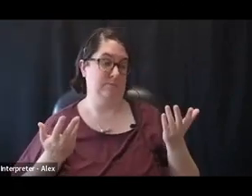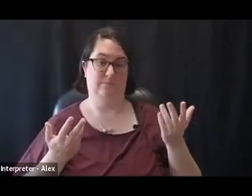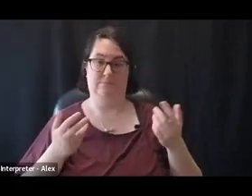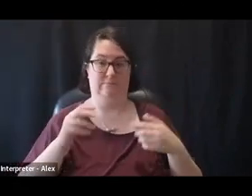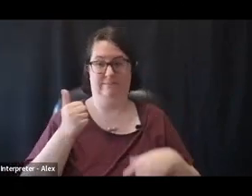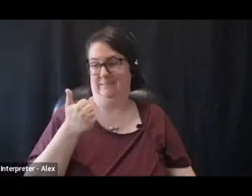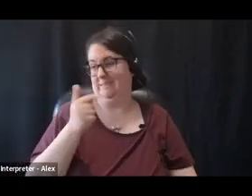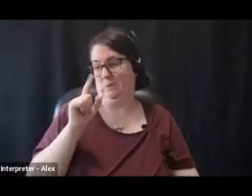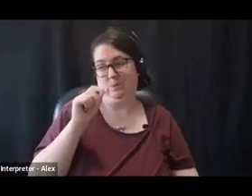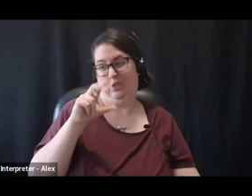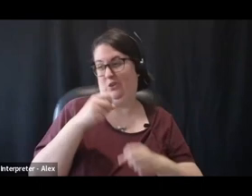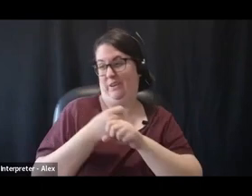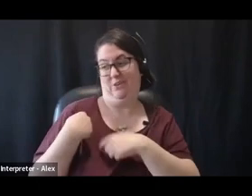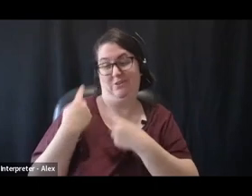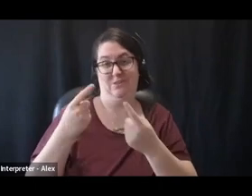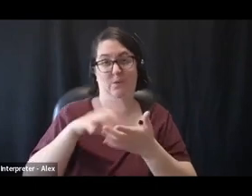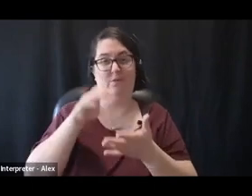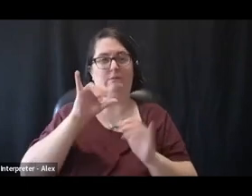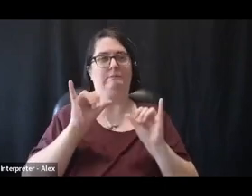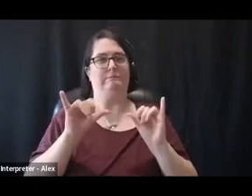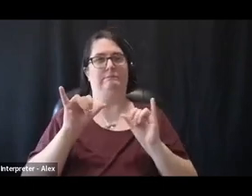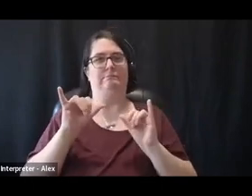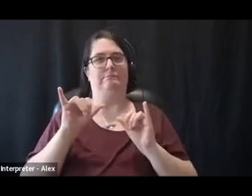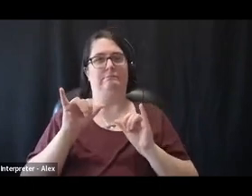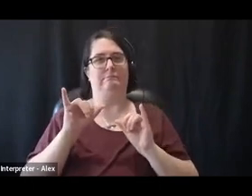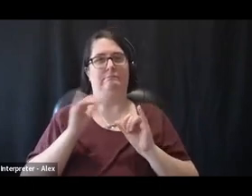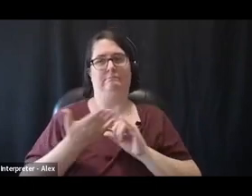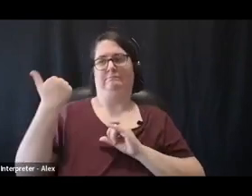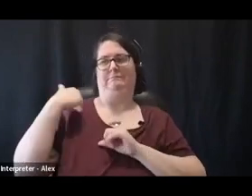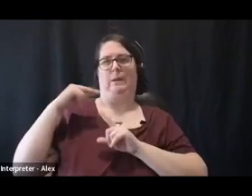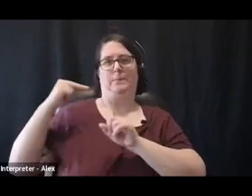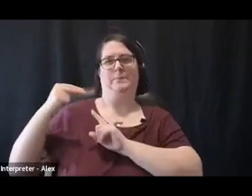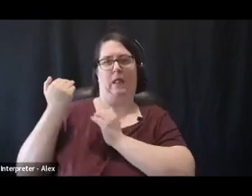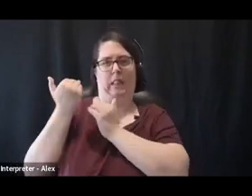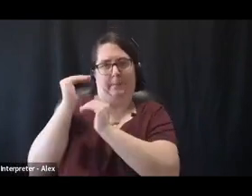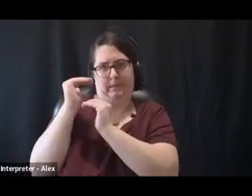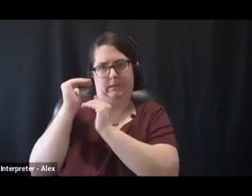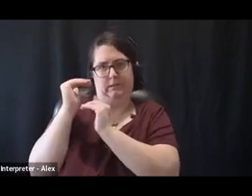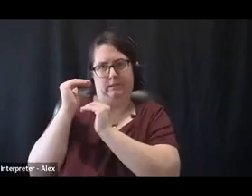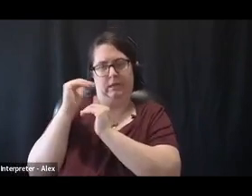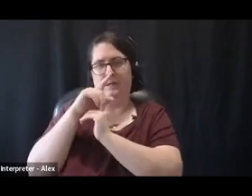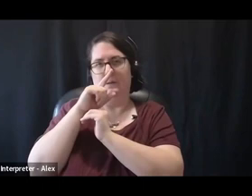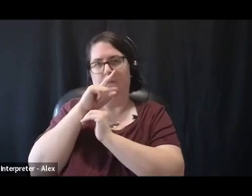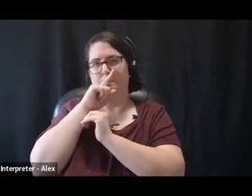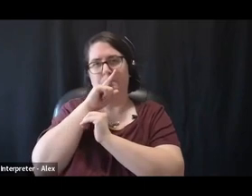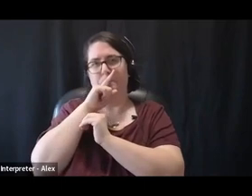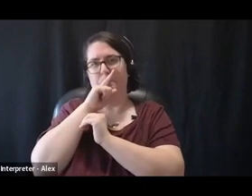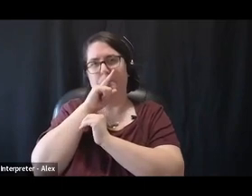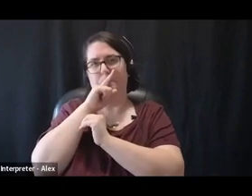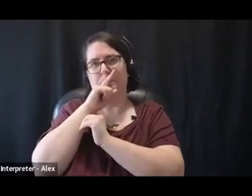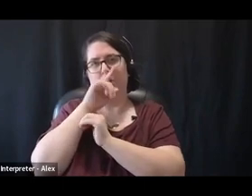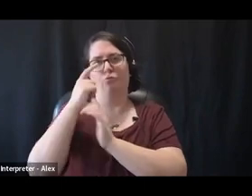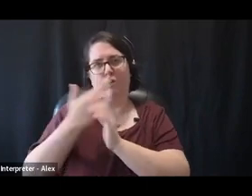decades recognizing how limited those perspectives are to not account for the kind of interconnectedness and complexities